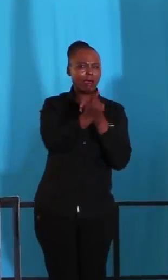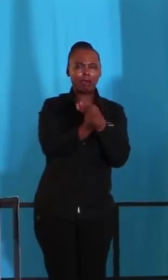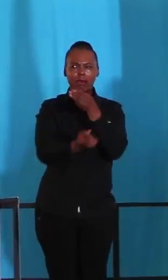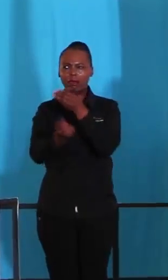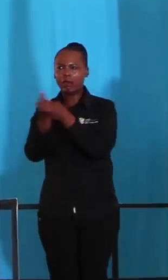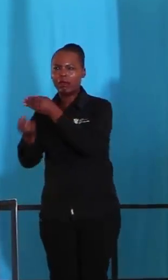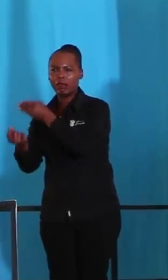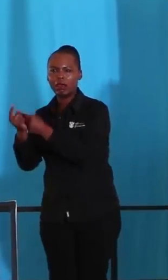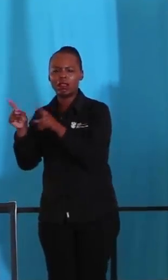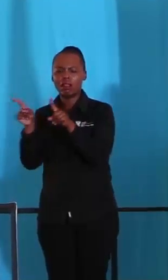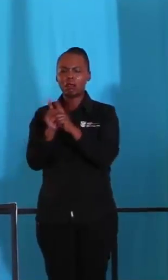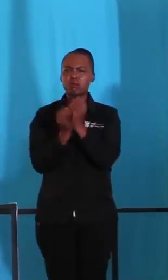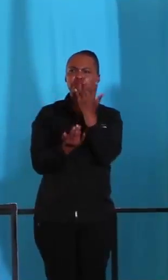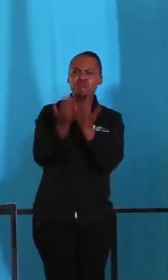the Metrorail